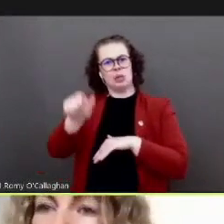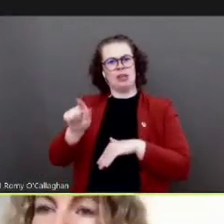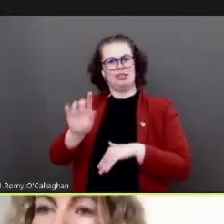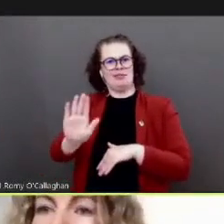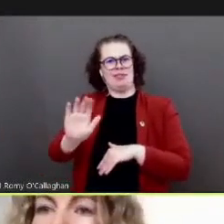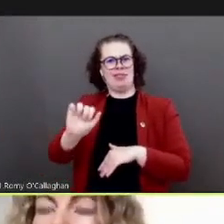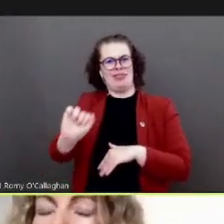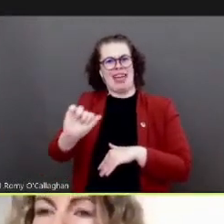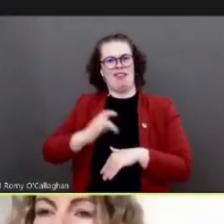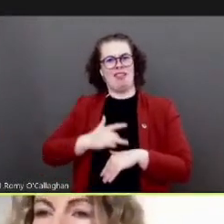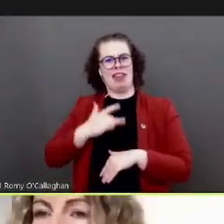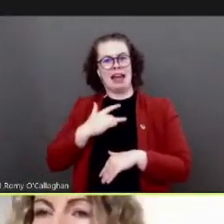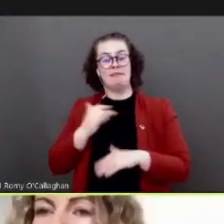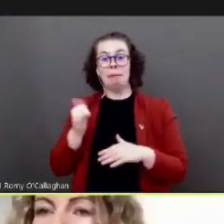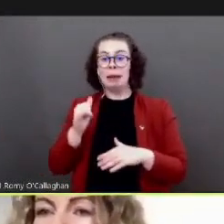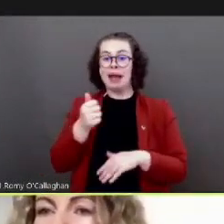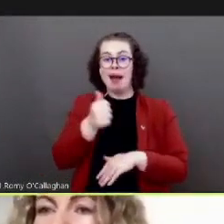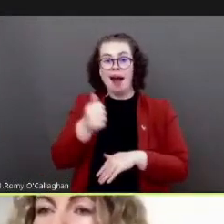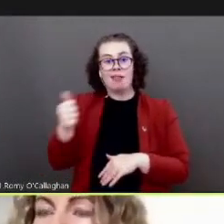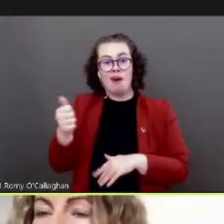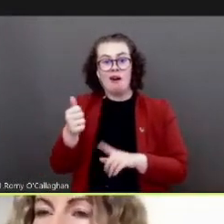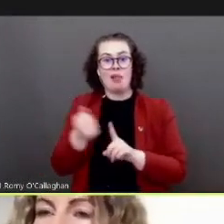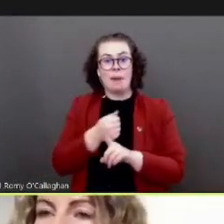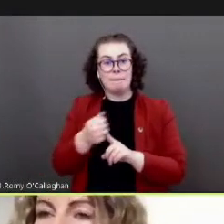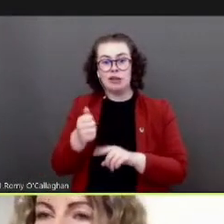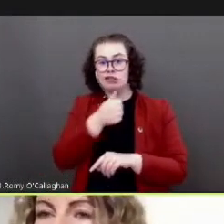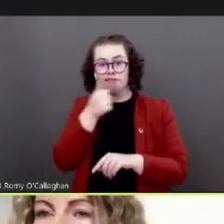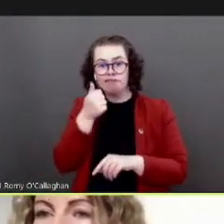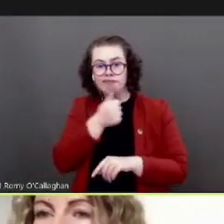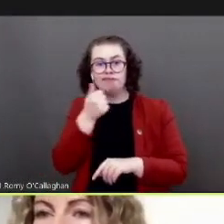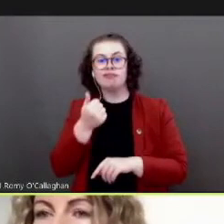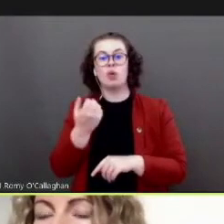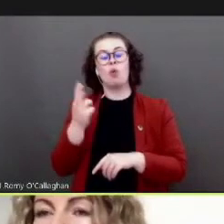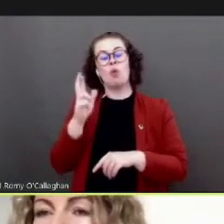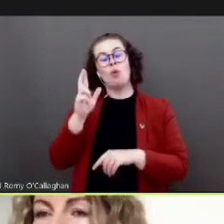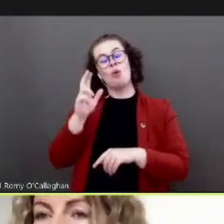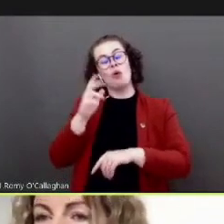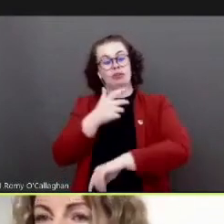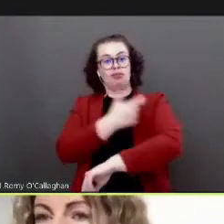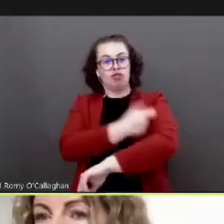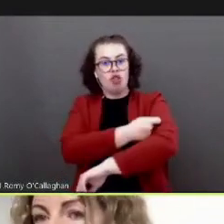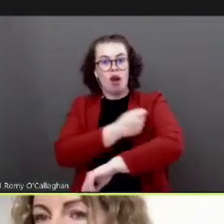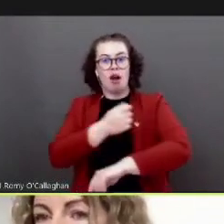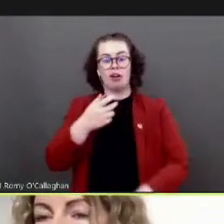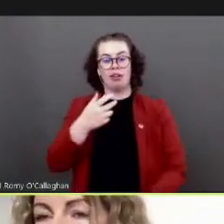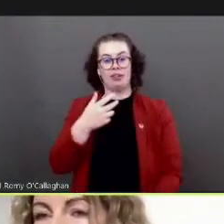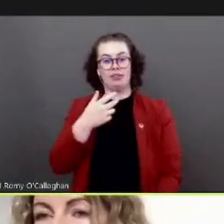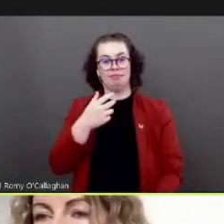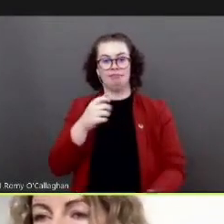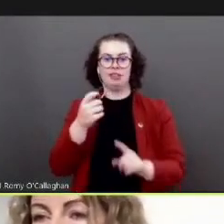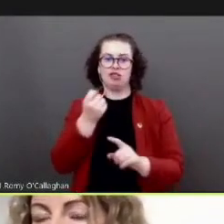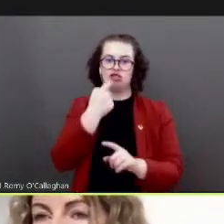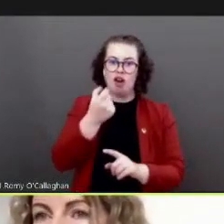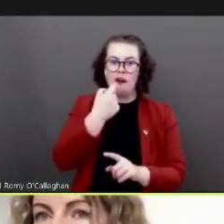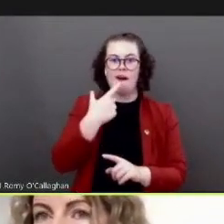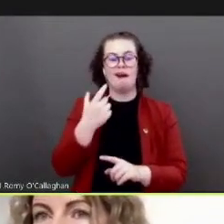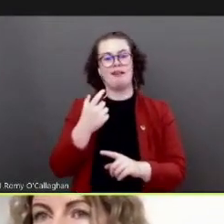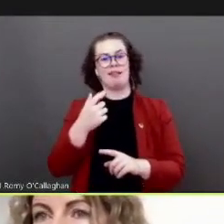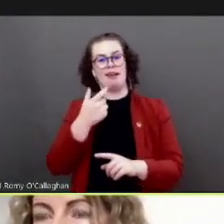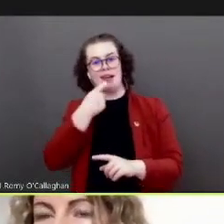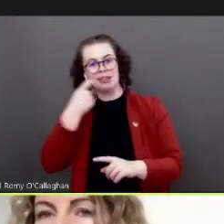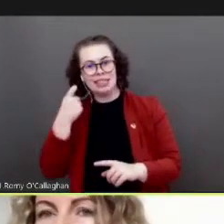use or alcohol abuse, learning difficulties and disabilities, a history of unemployment and limited